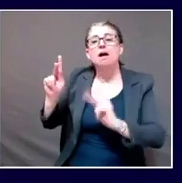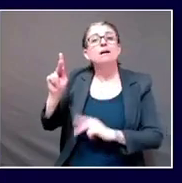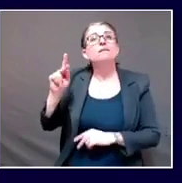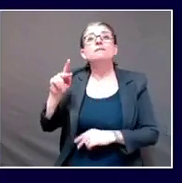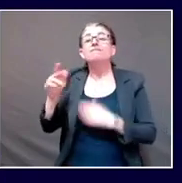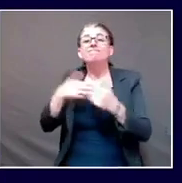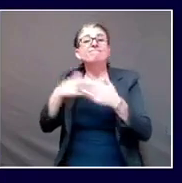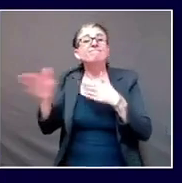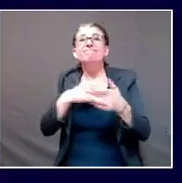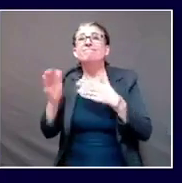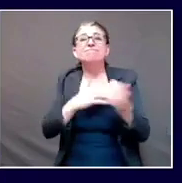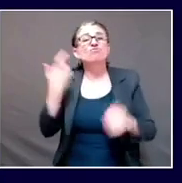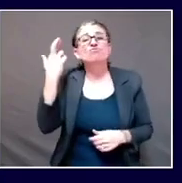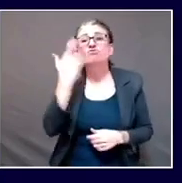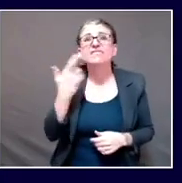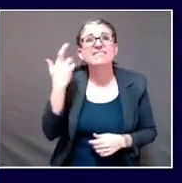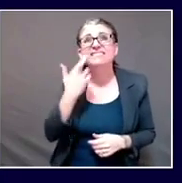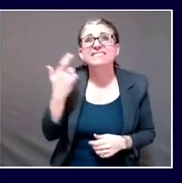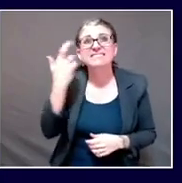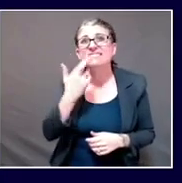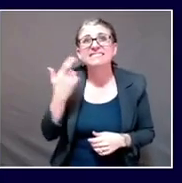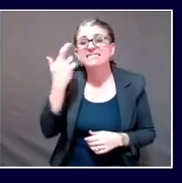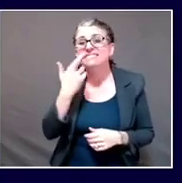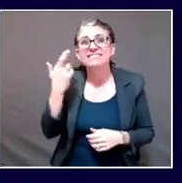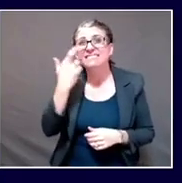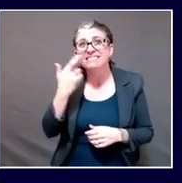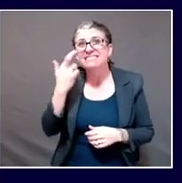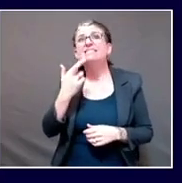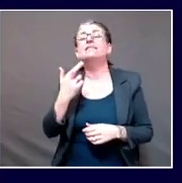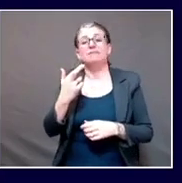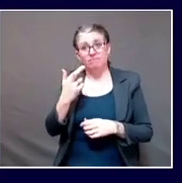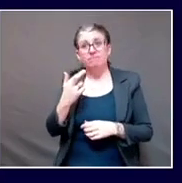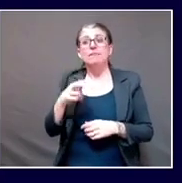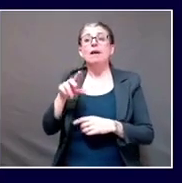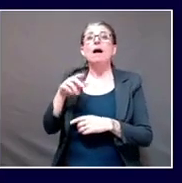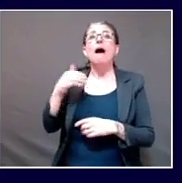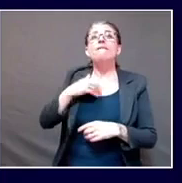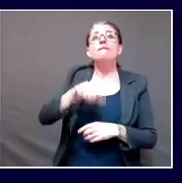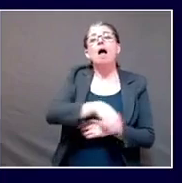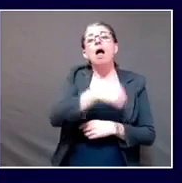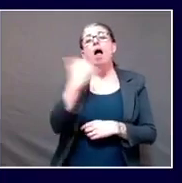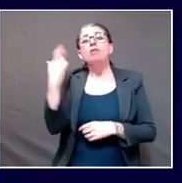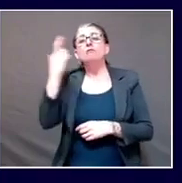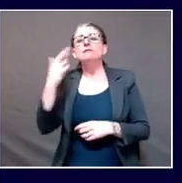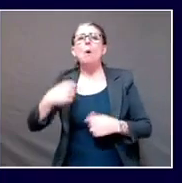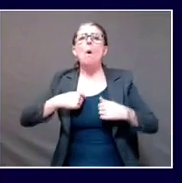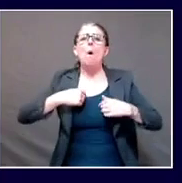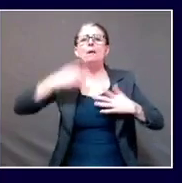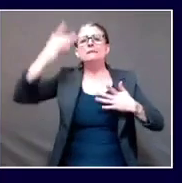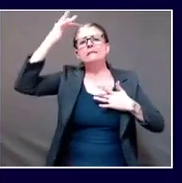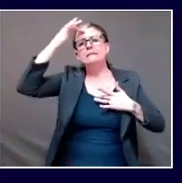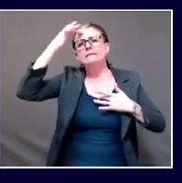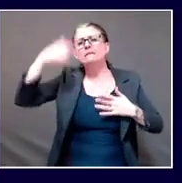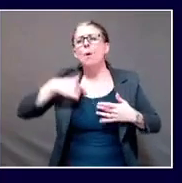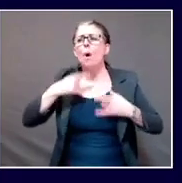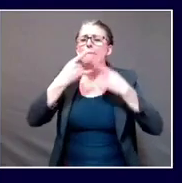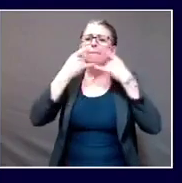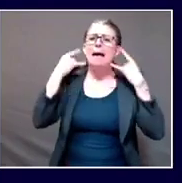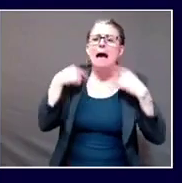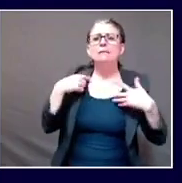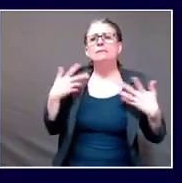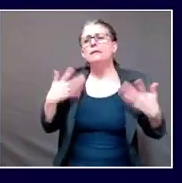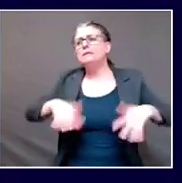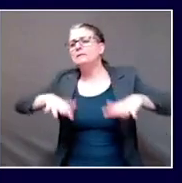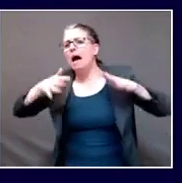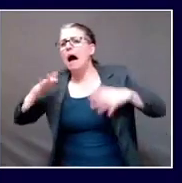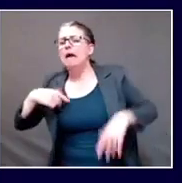accommodation, such as curbside pickup, but that may not, they may not be allowed to enter